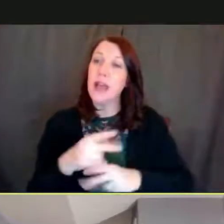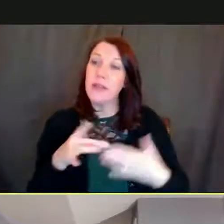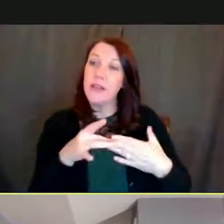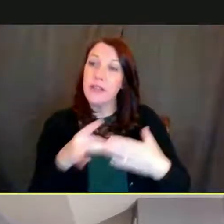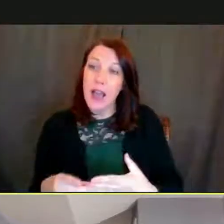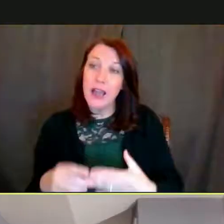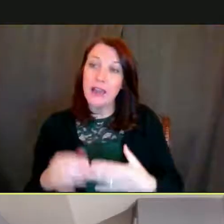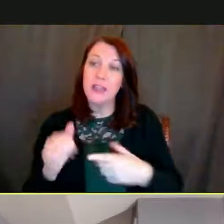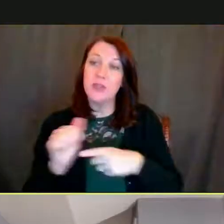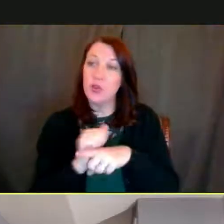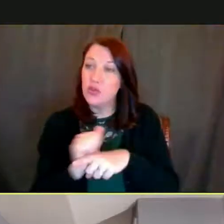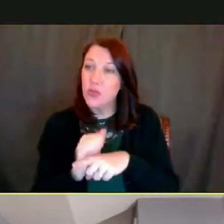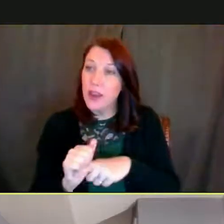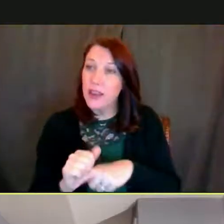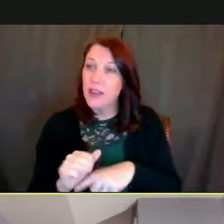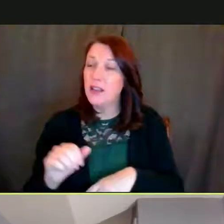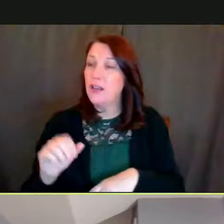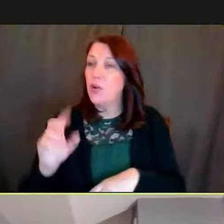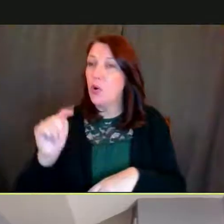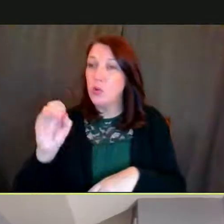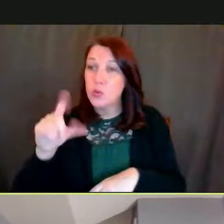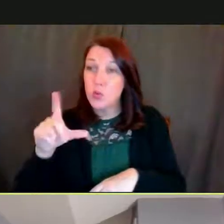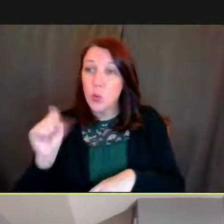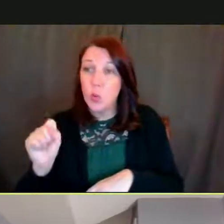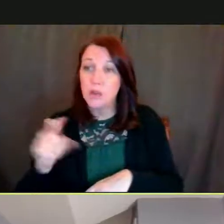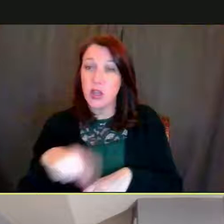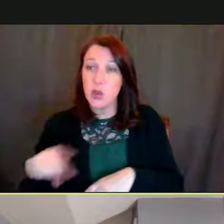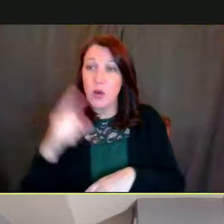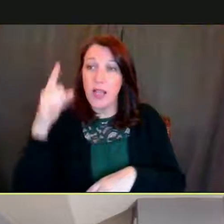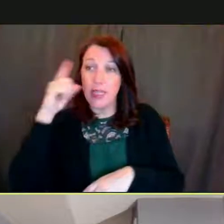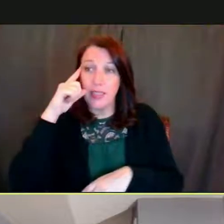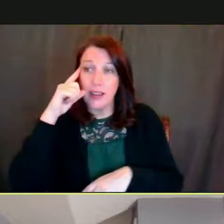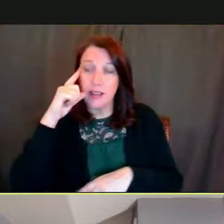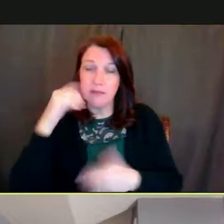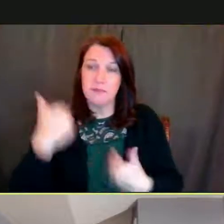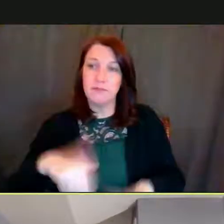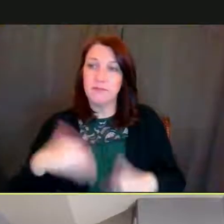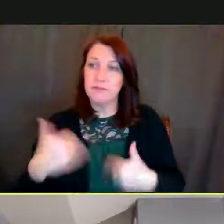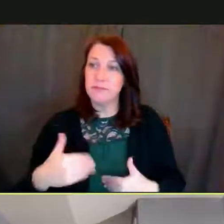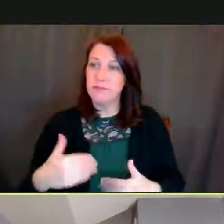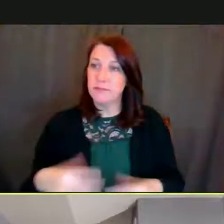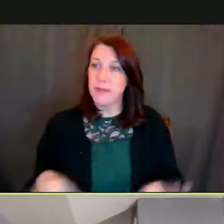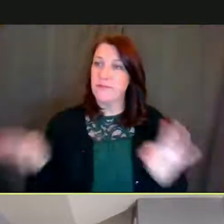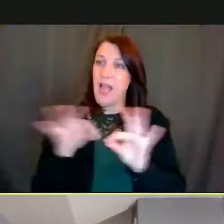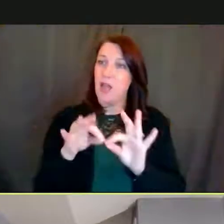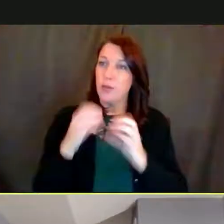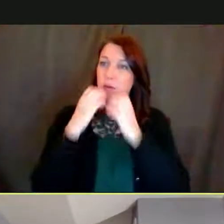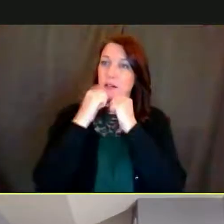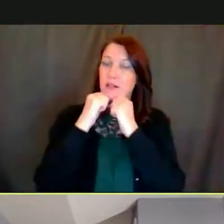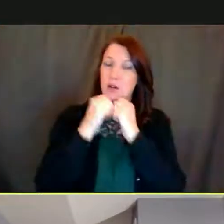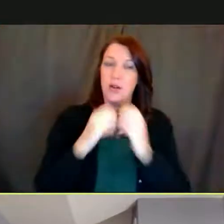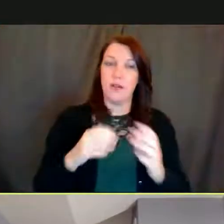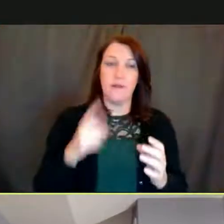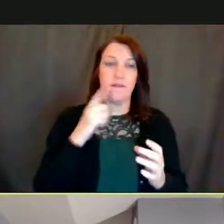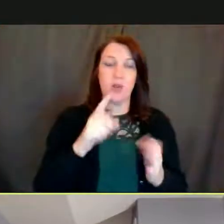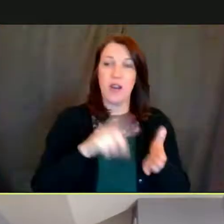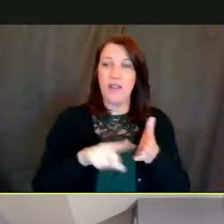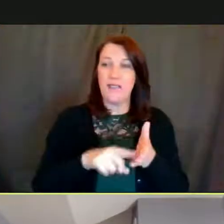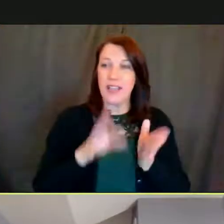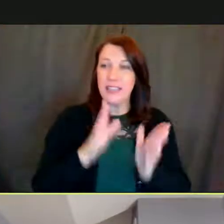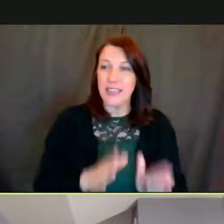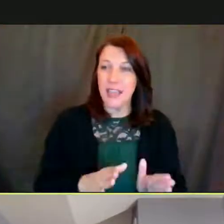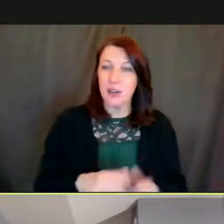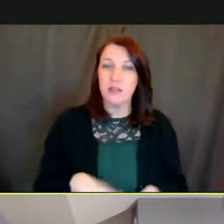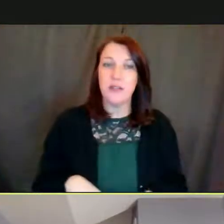training, or tools that will be, that you think would be really valuable or sort of important for investigators and